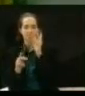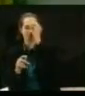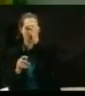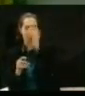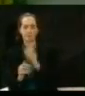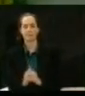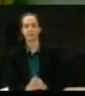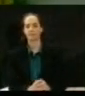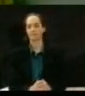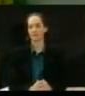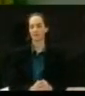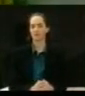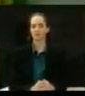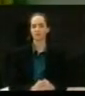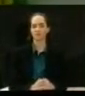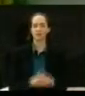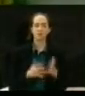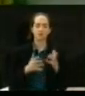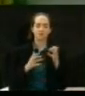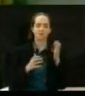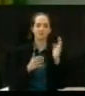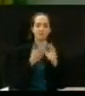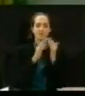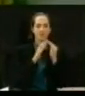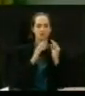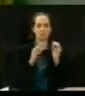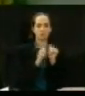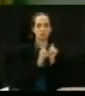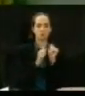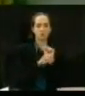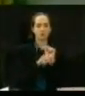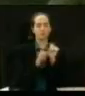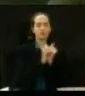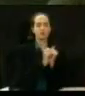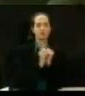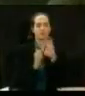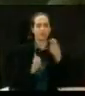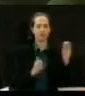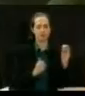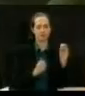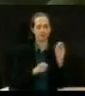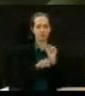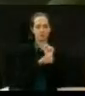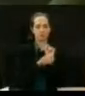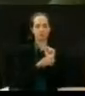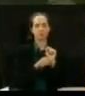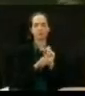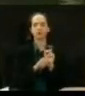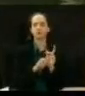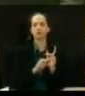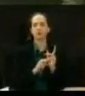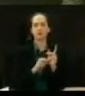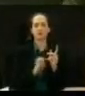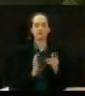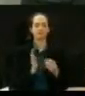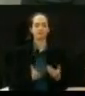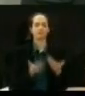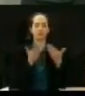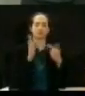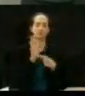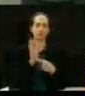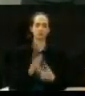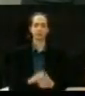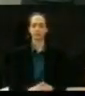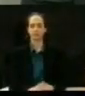city engineering along with the county to get together and come up with a presentation. Okay, ready to vote. Defer